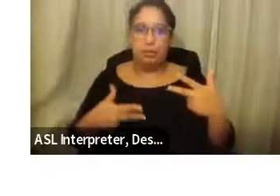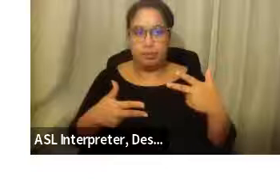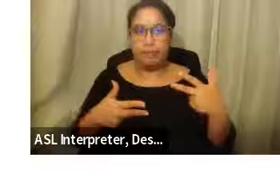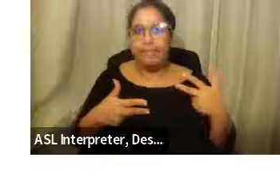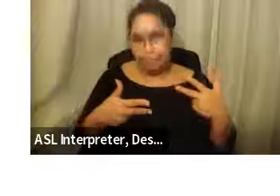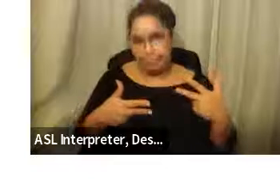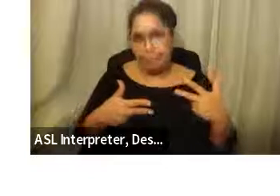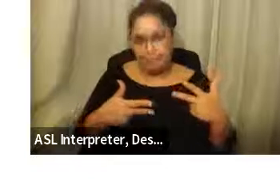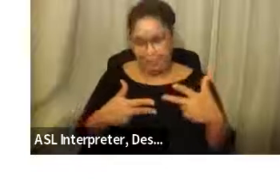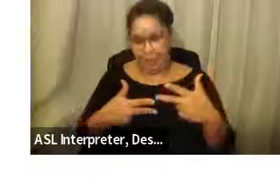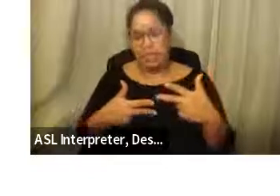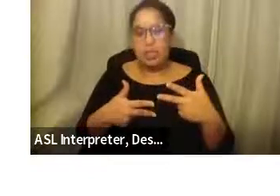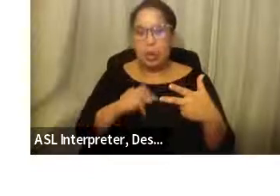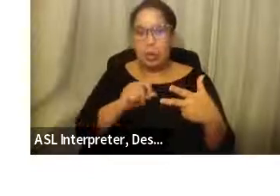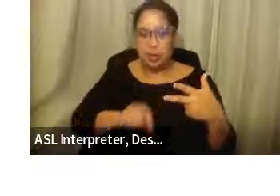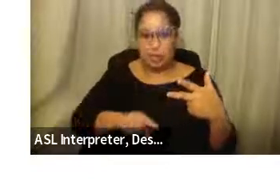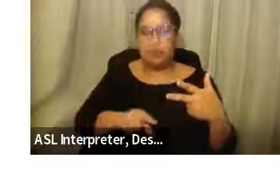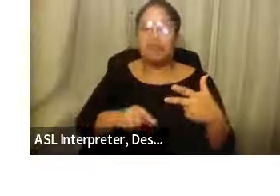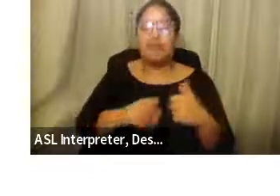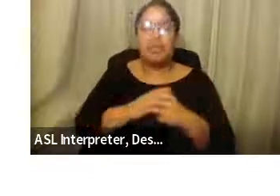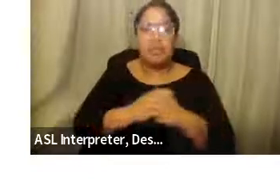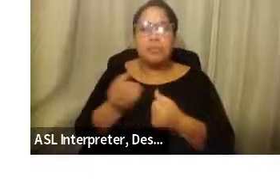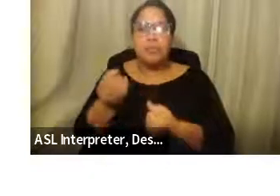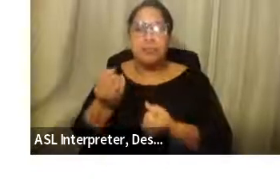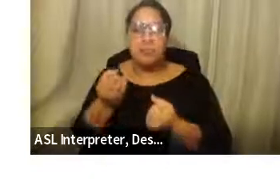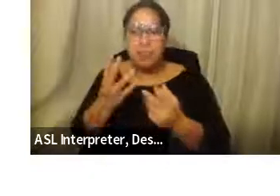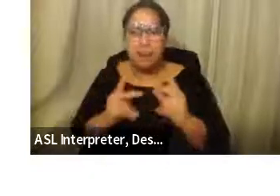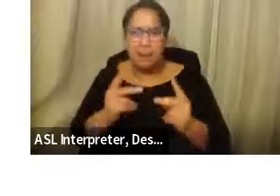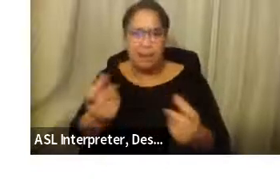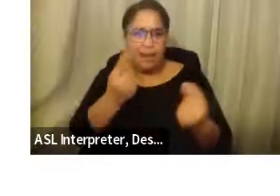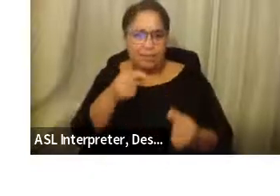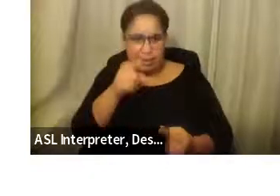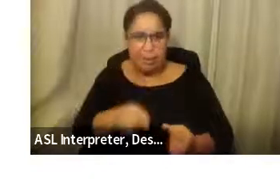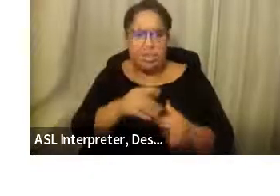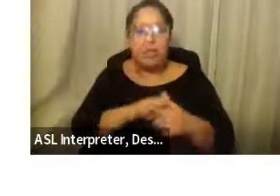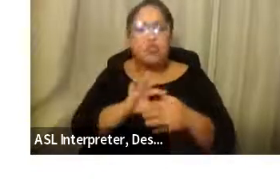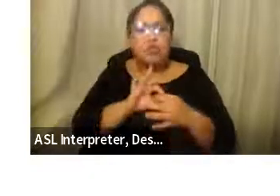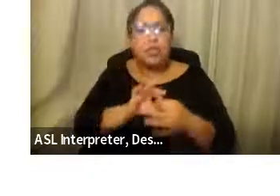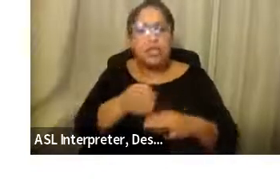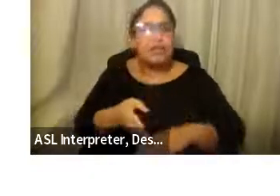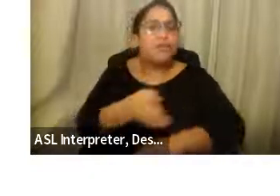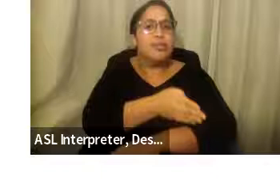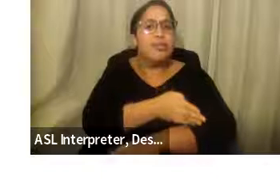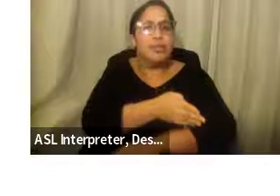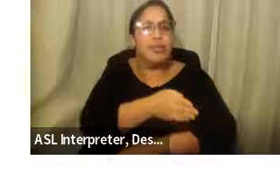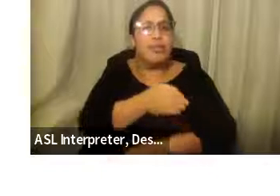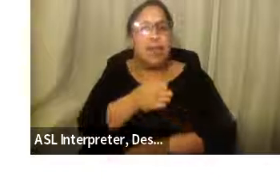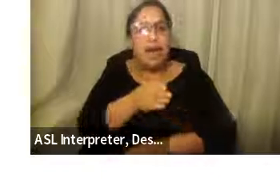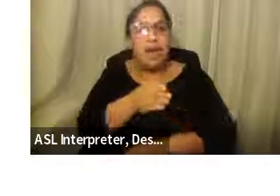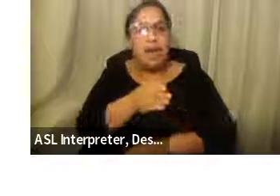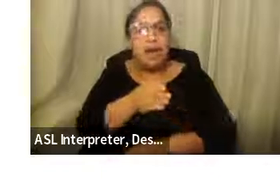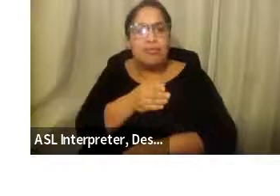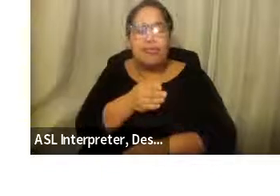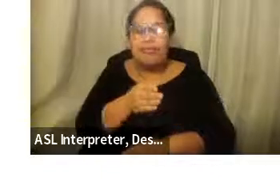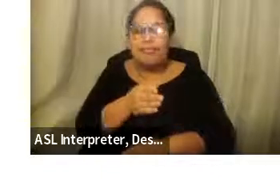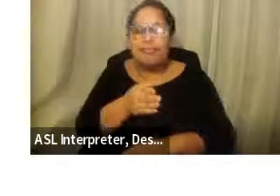from several different questions, and it's really about enhancing the partnership or what that could look like, enhancing the partnership between